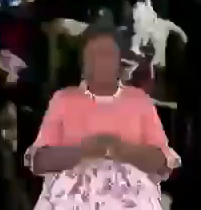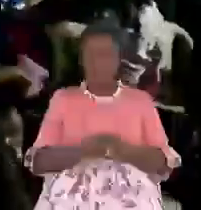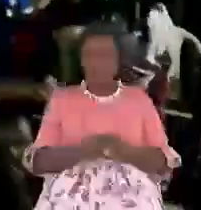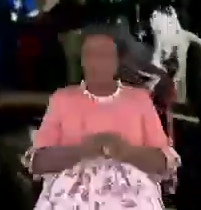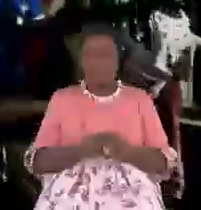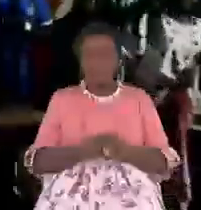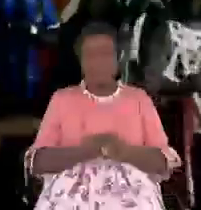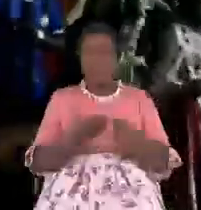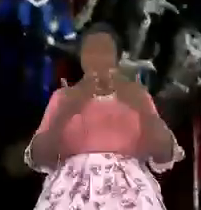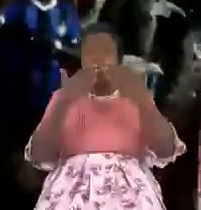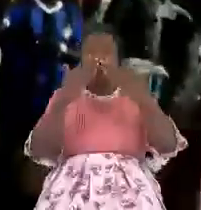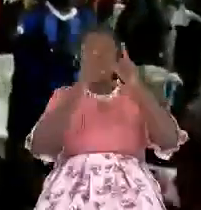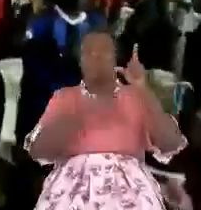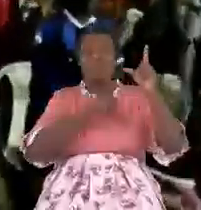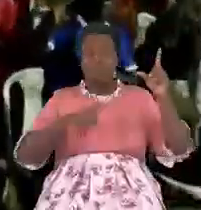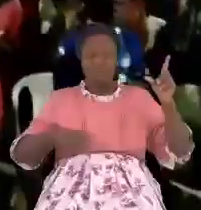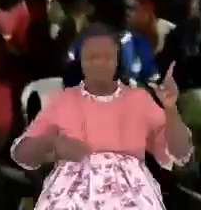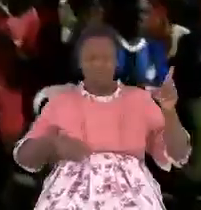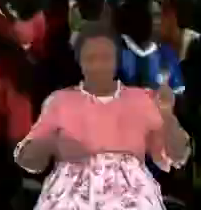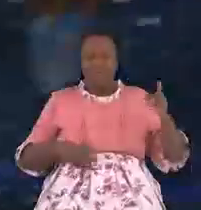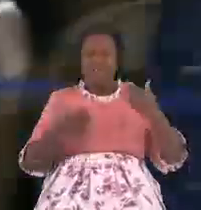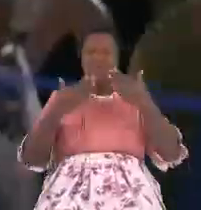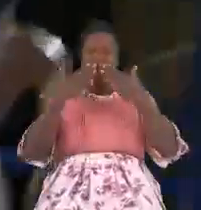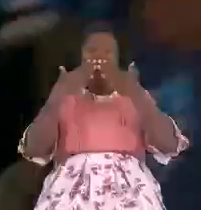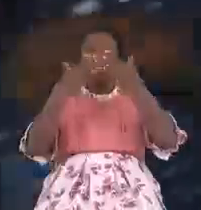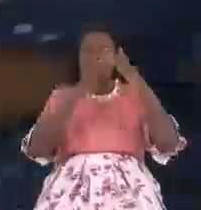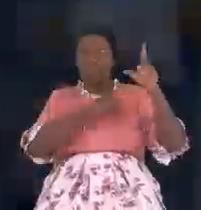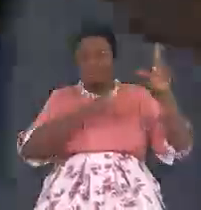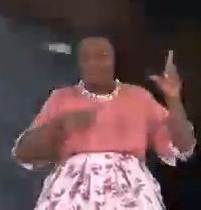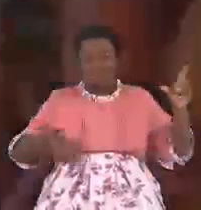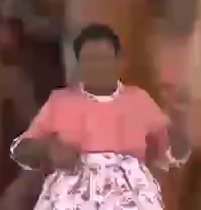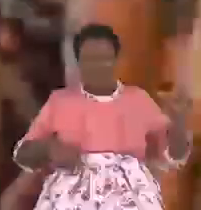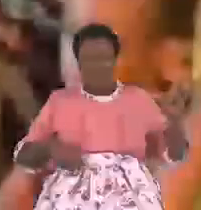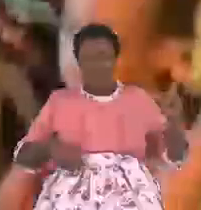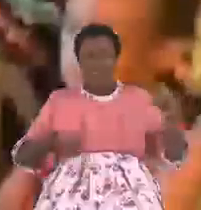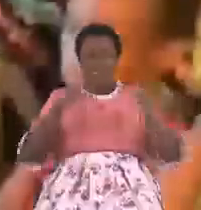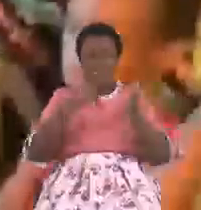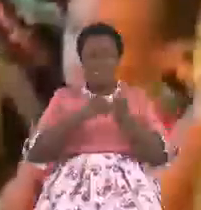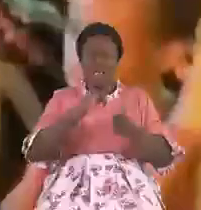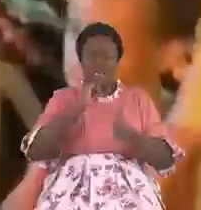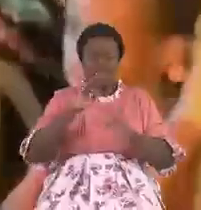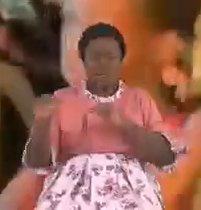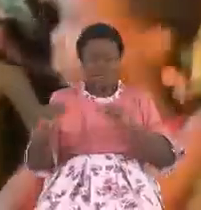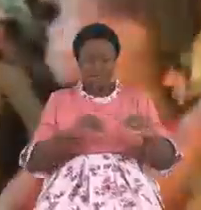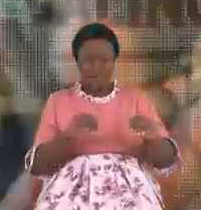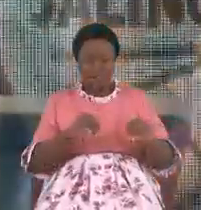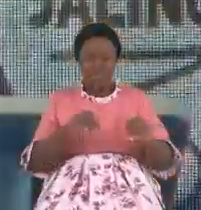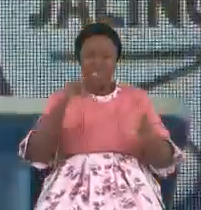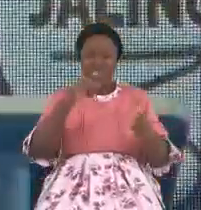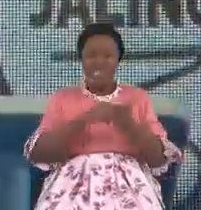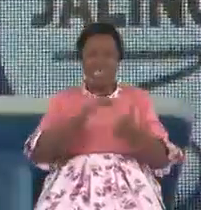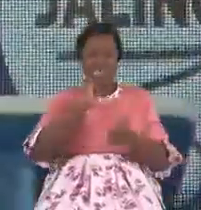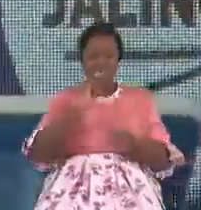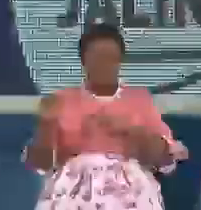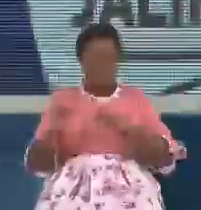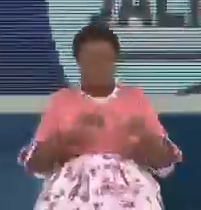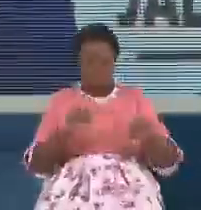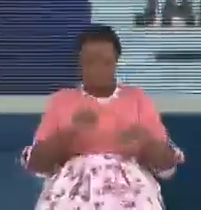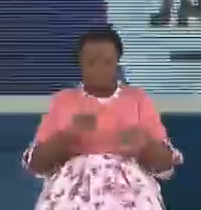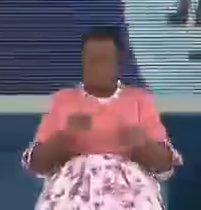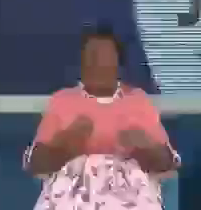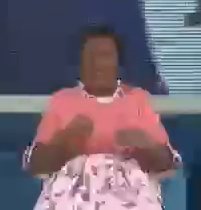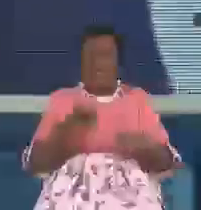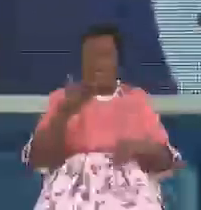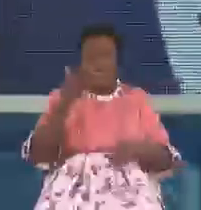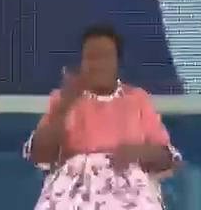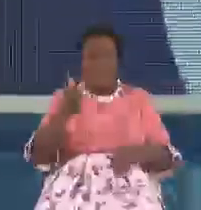thank you lord thank you lord it is none it is done there is